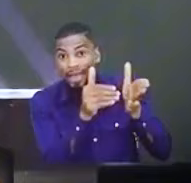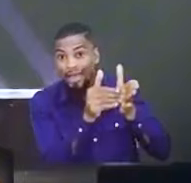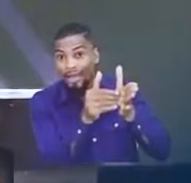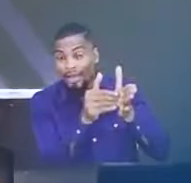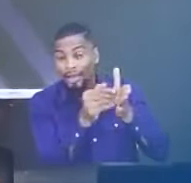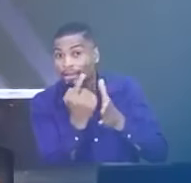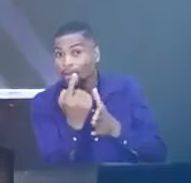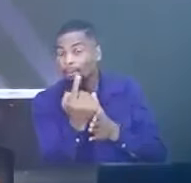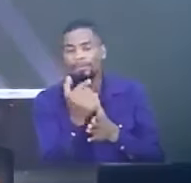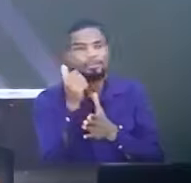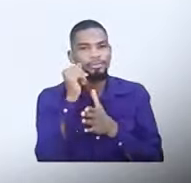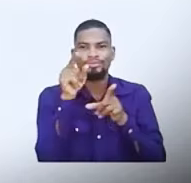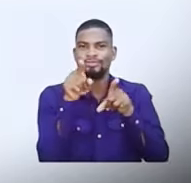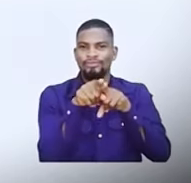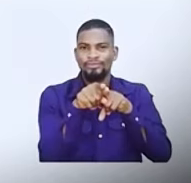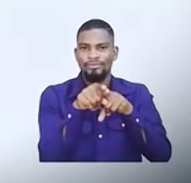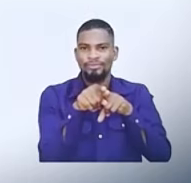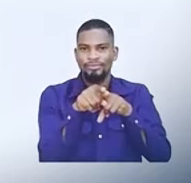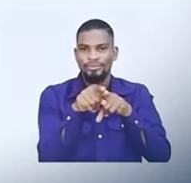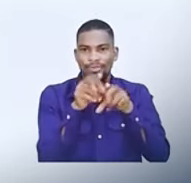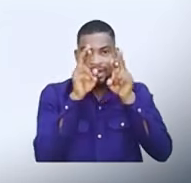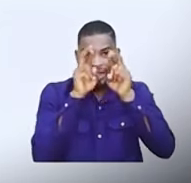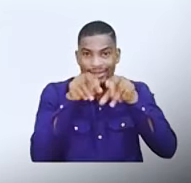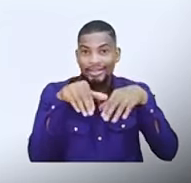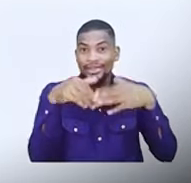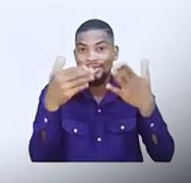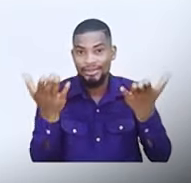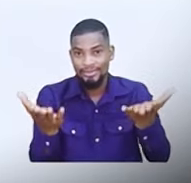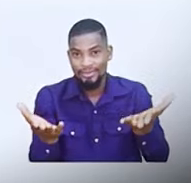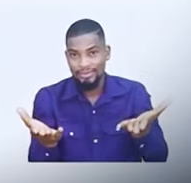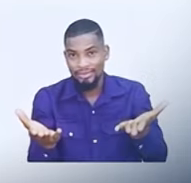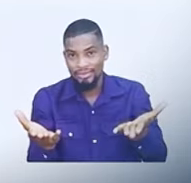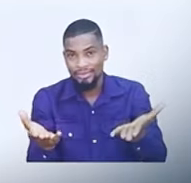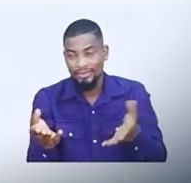sister? The answer is simple.